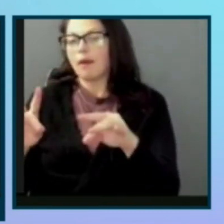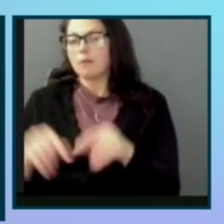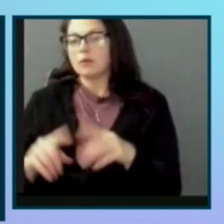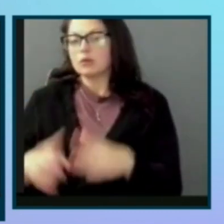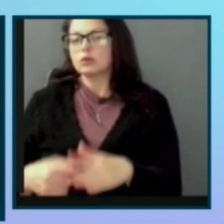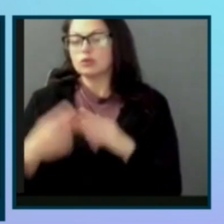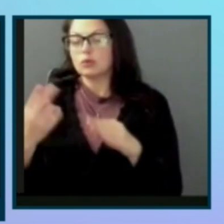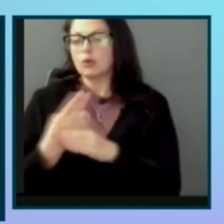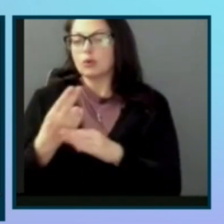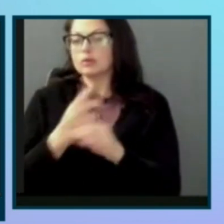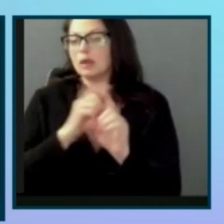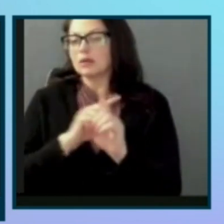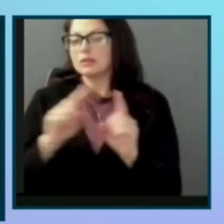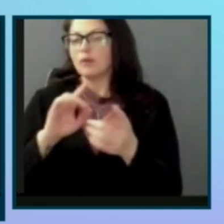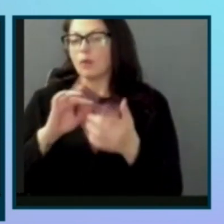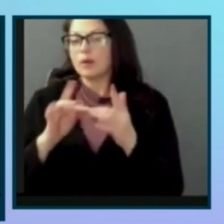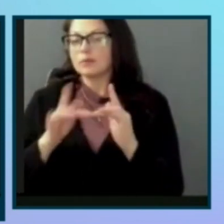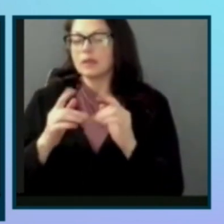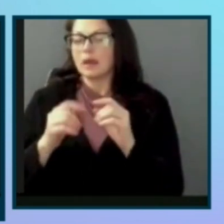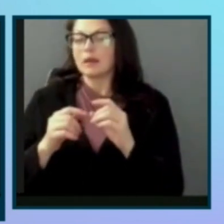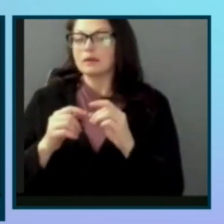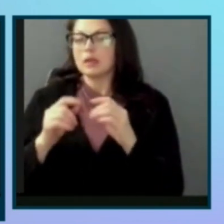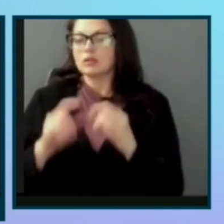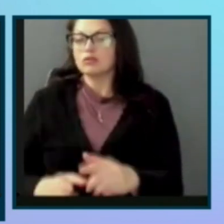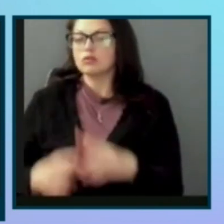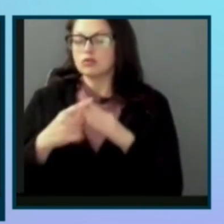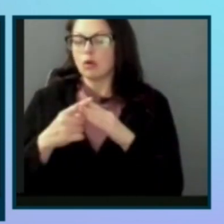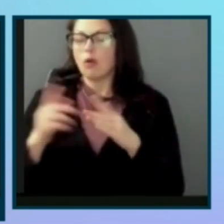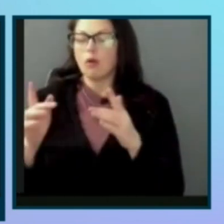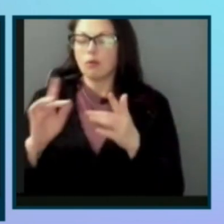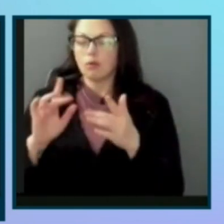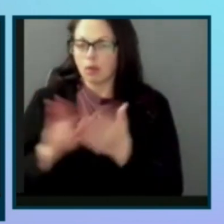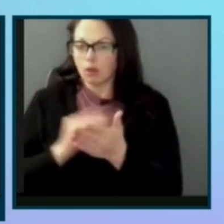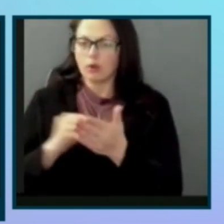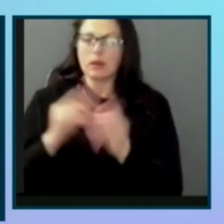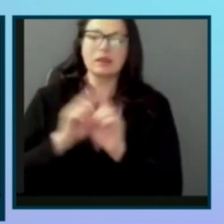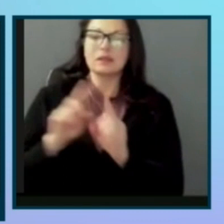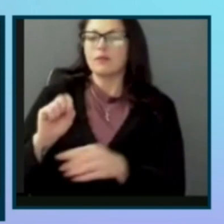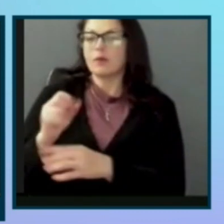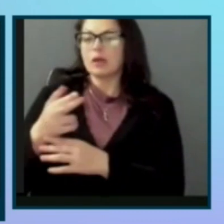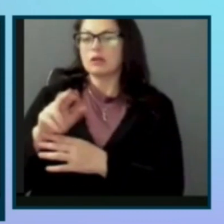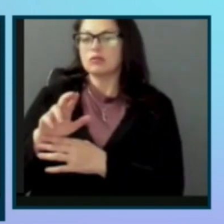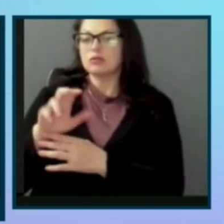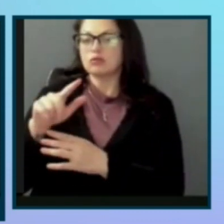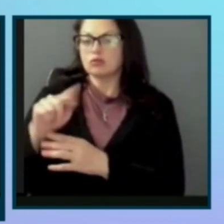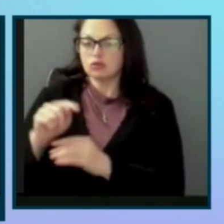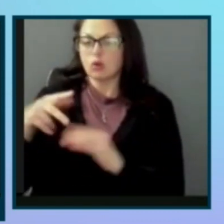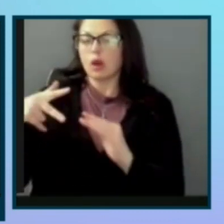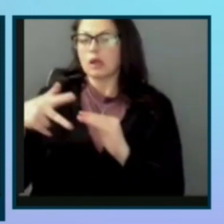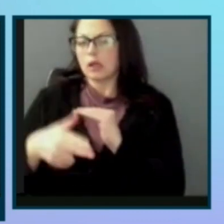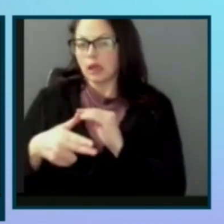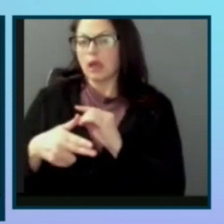different websites that you go to, start learning the different shortcuts. In terms of that certification that I got, that was